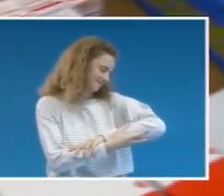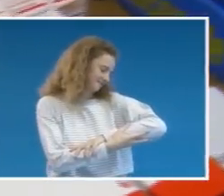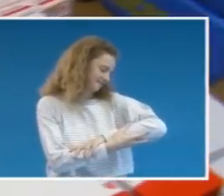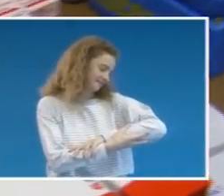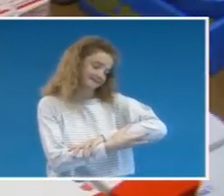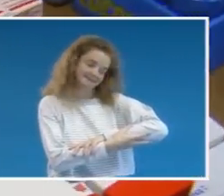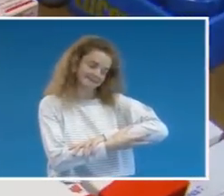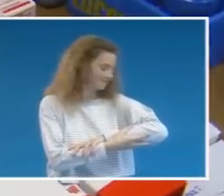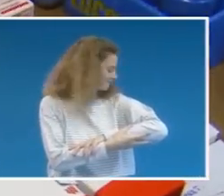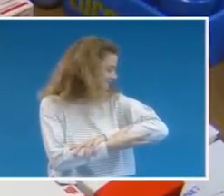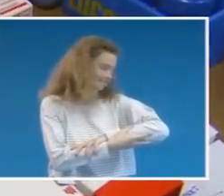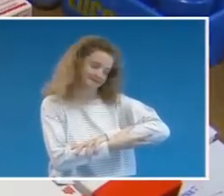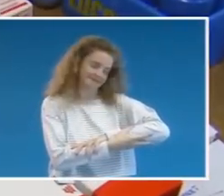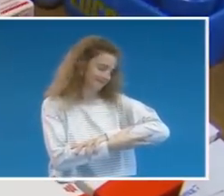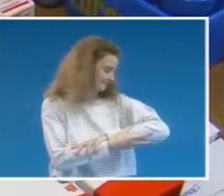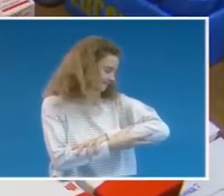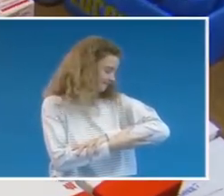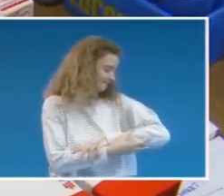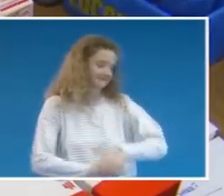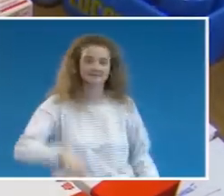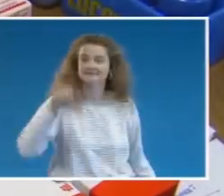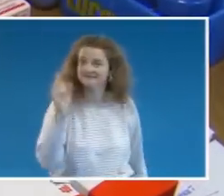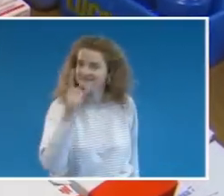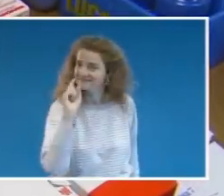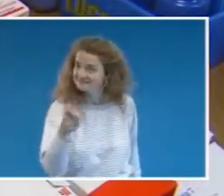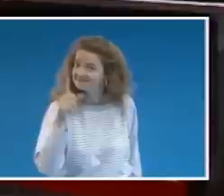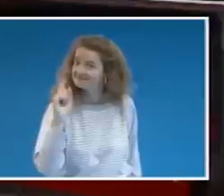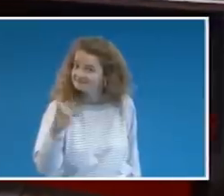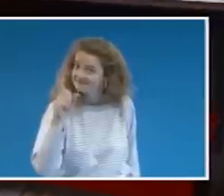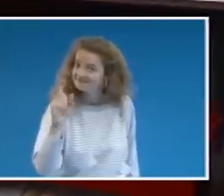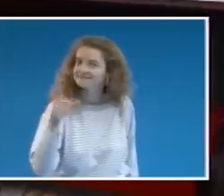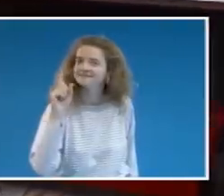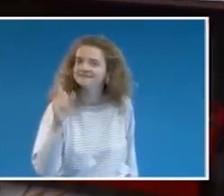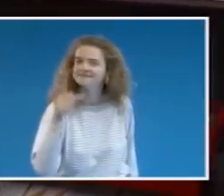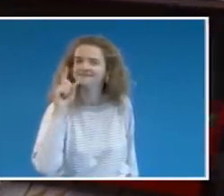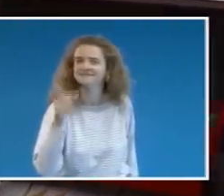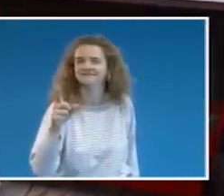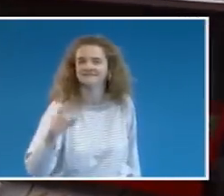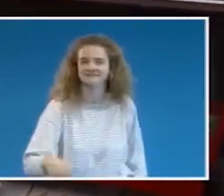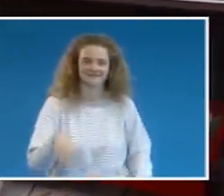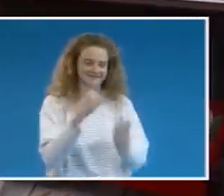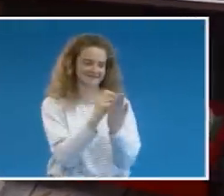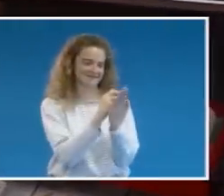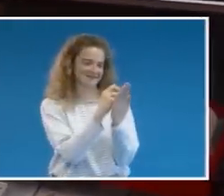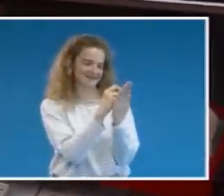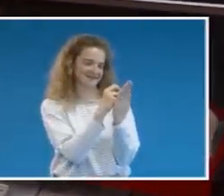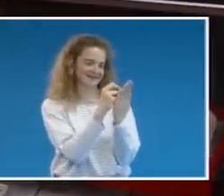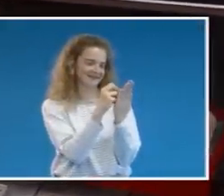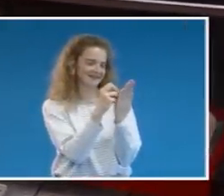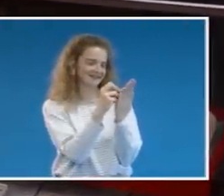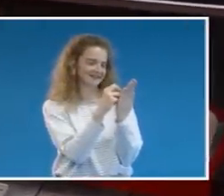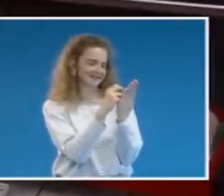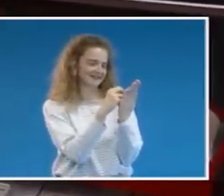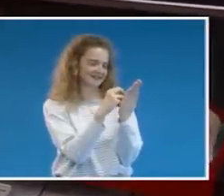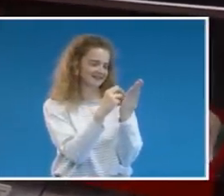looked at the dolly and he shook his head. Then he said, Miss Polly, put her straight to bed. He wrote on